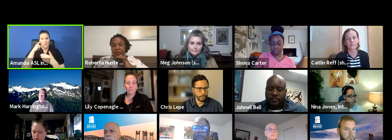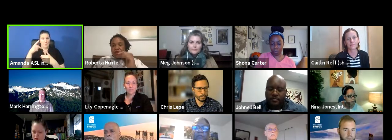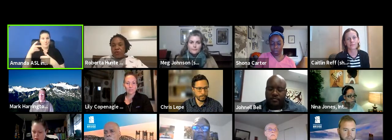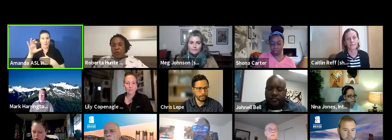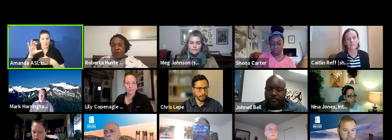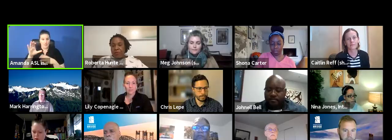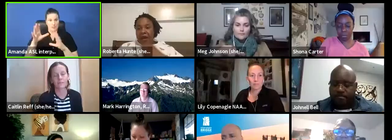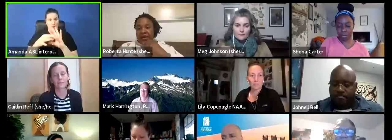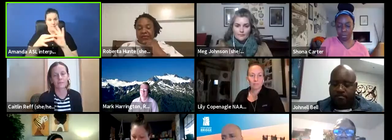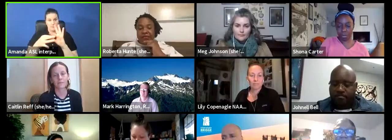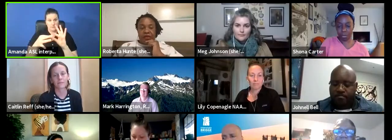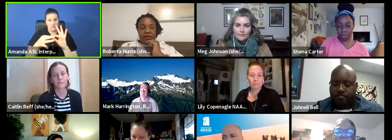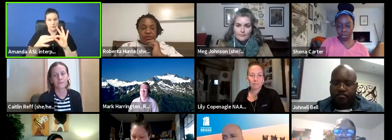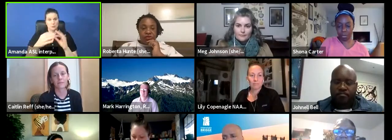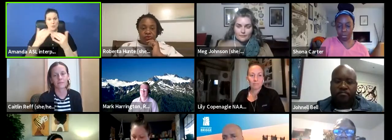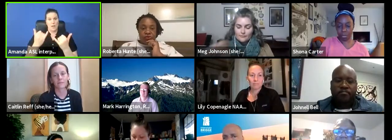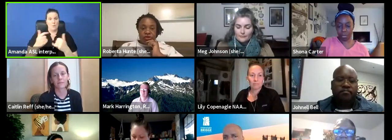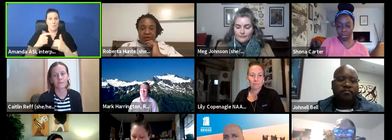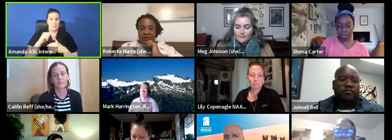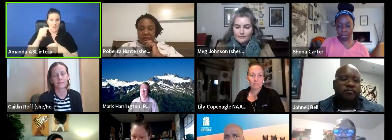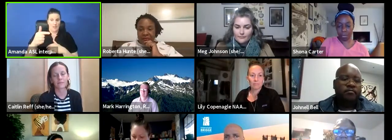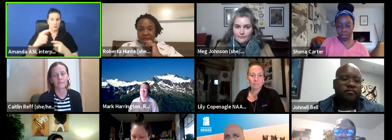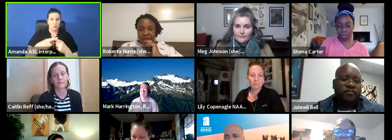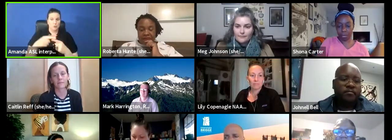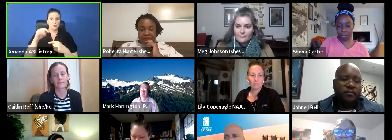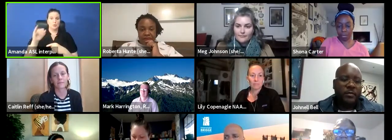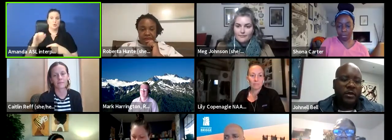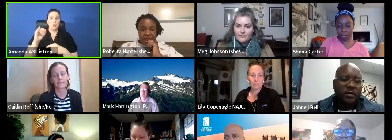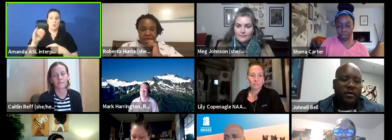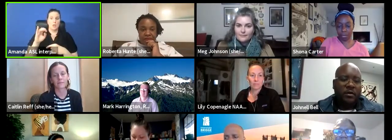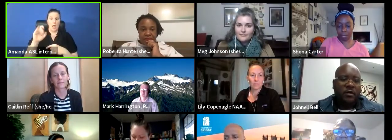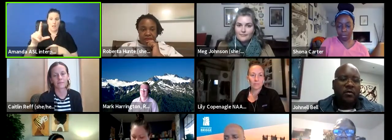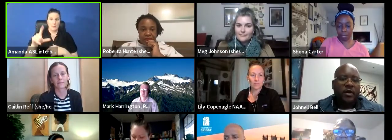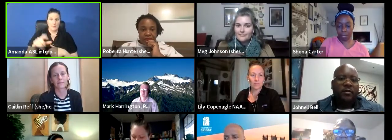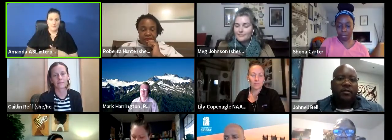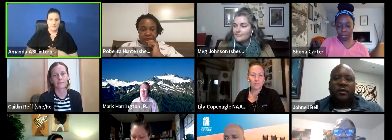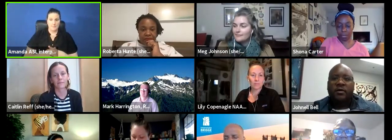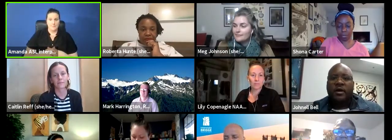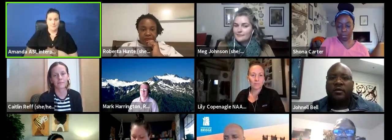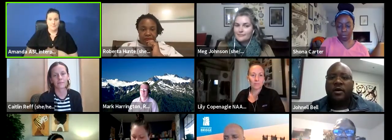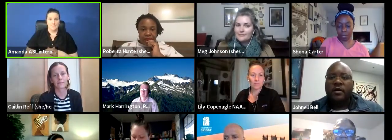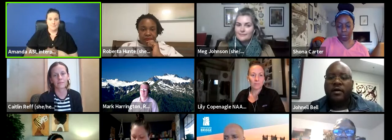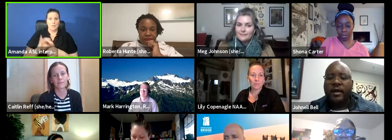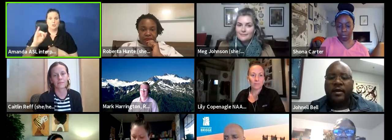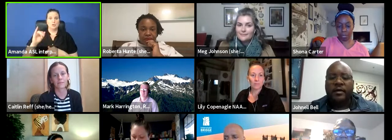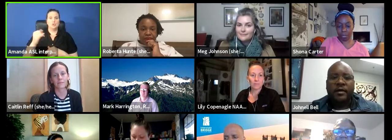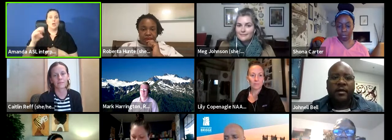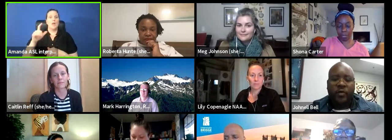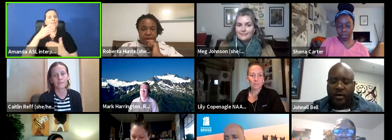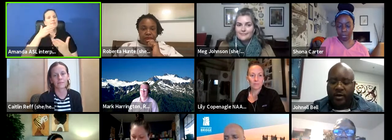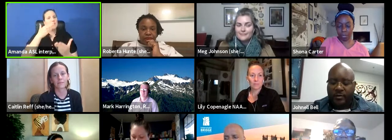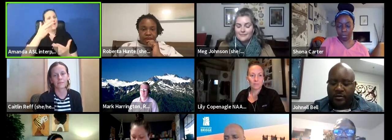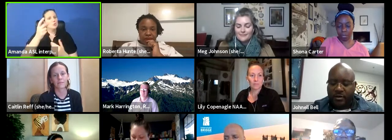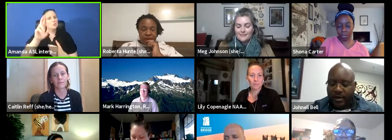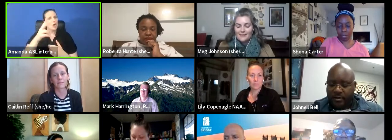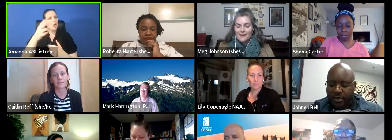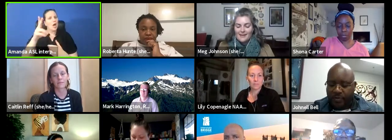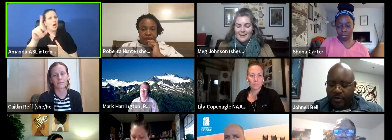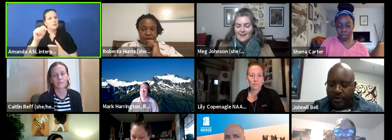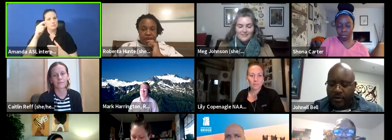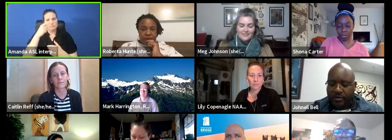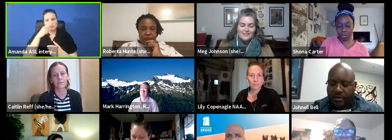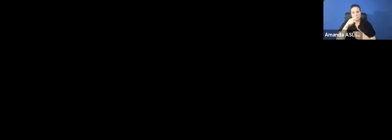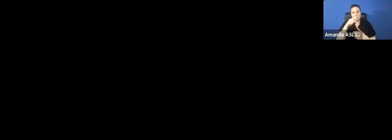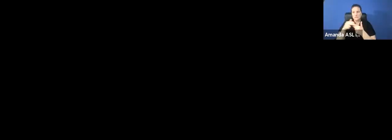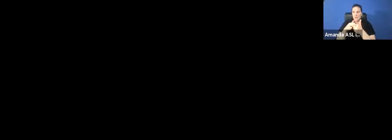comment. So I want to pass to Janelle. Great. Thank you, Dr. Hunt. And if we could get the slides